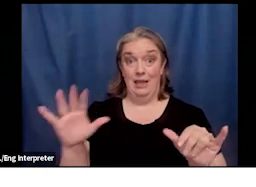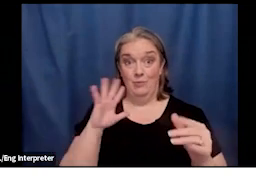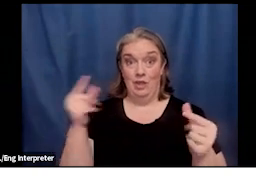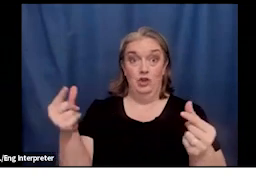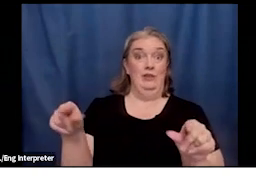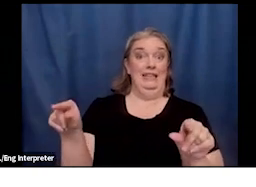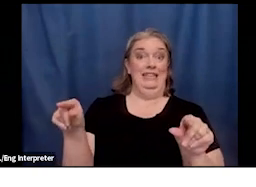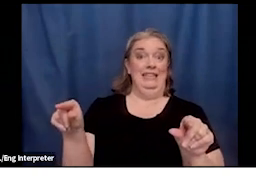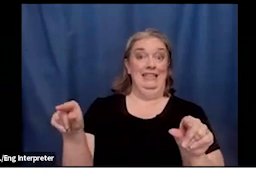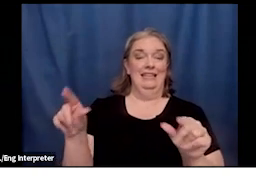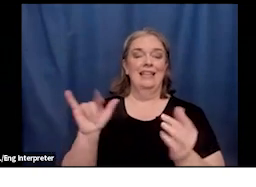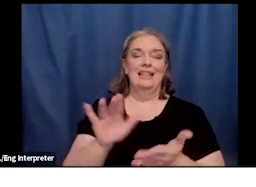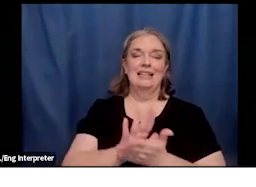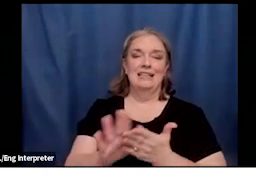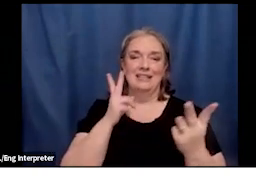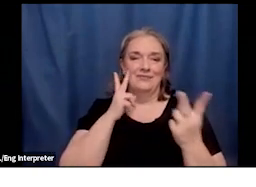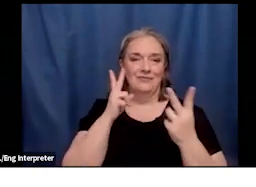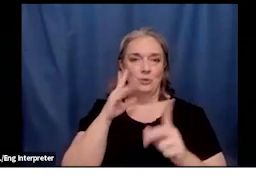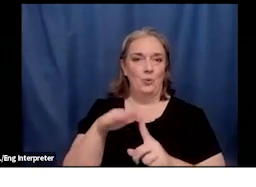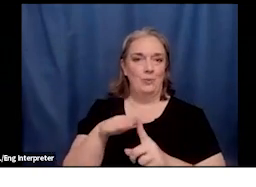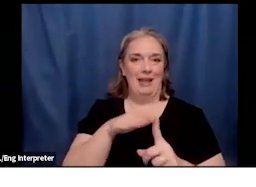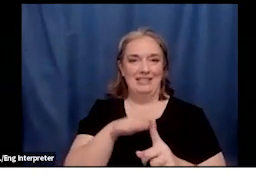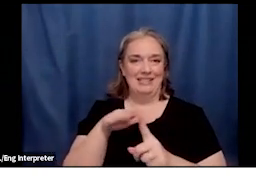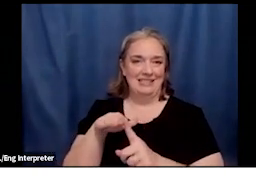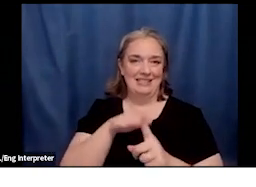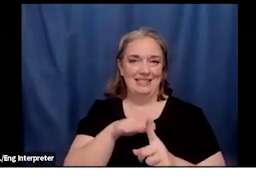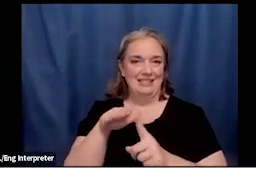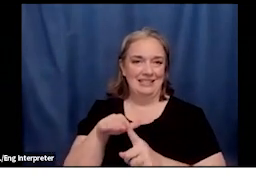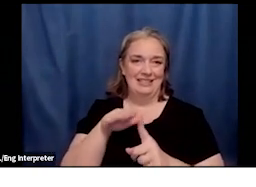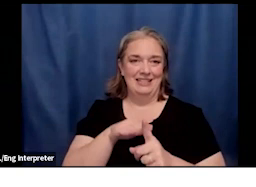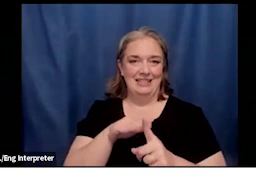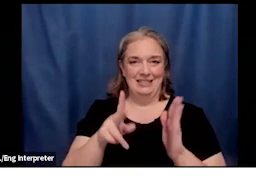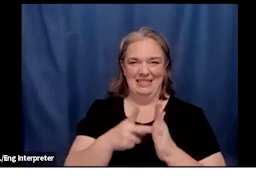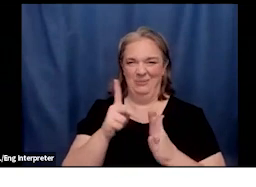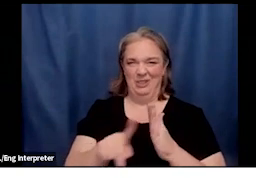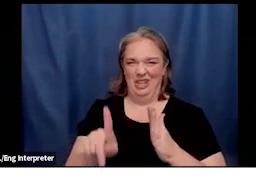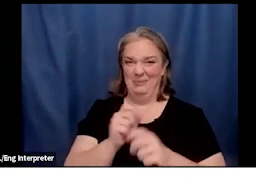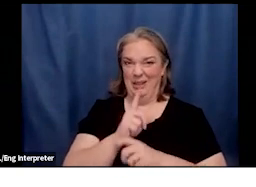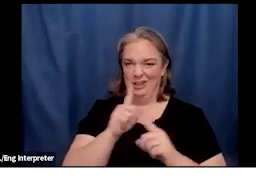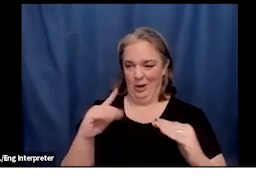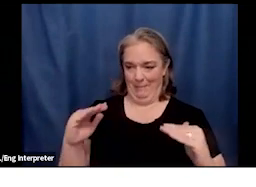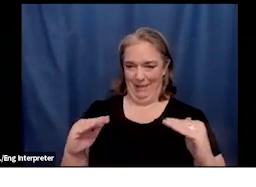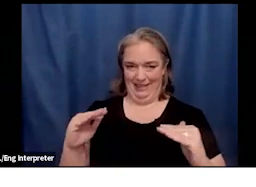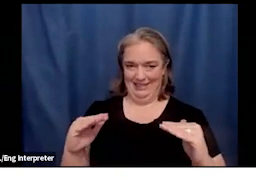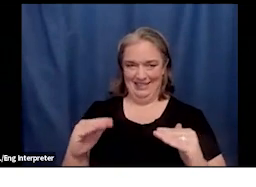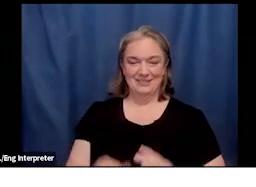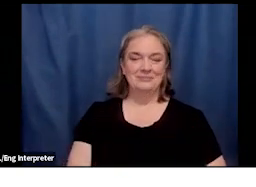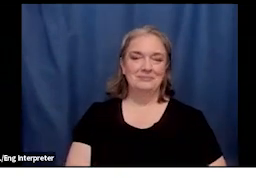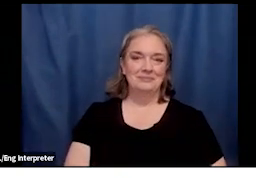just a nice visual reminder for to double check that your budget is balanced.